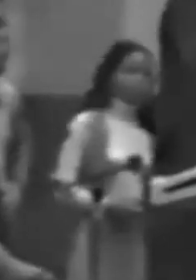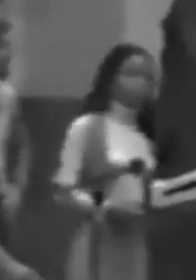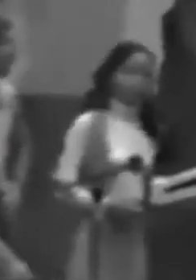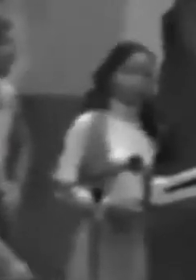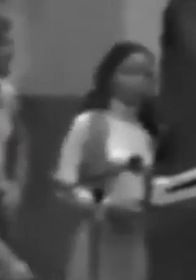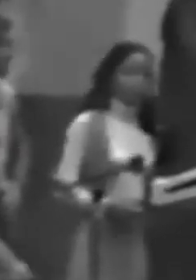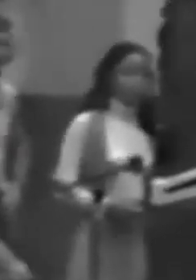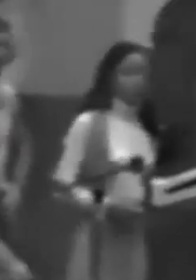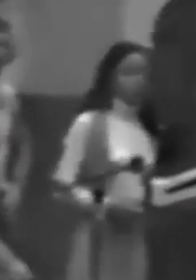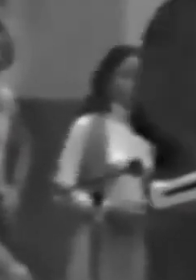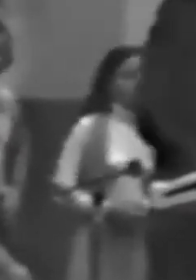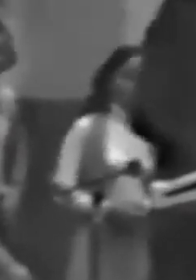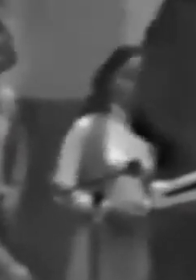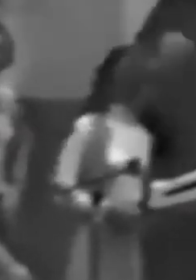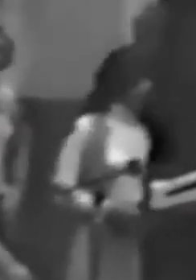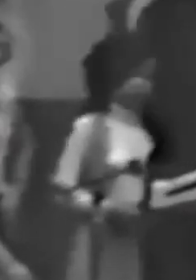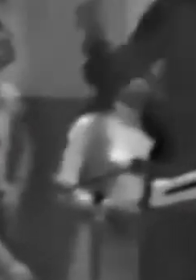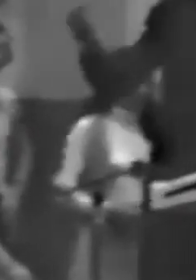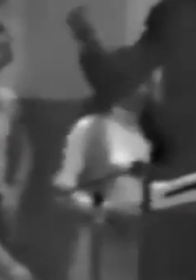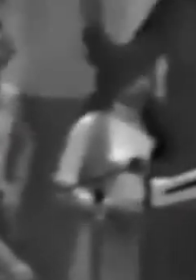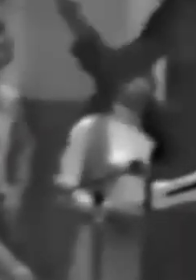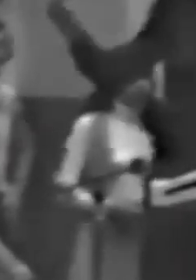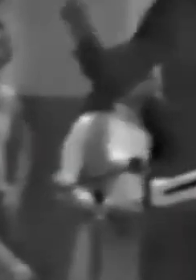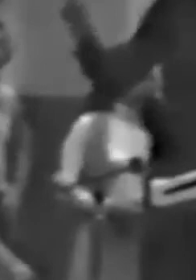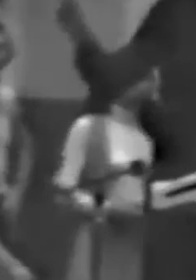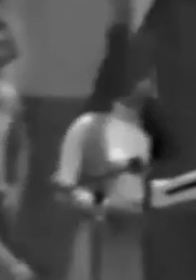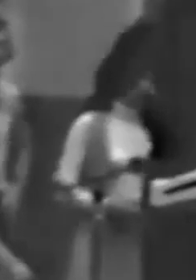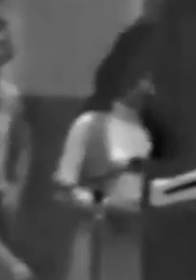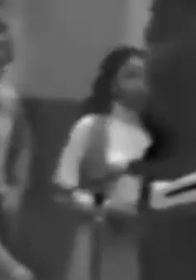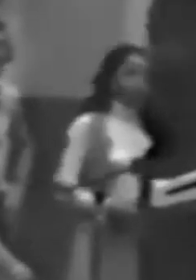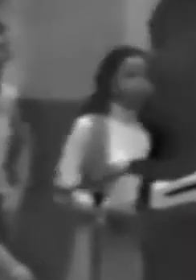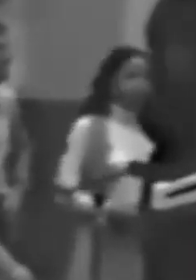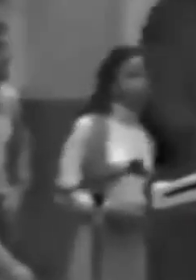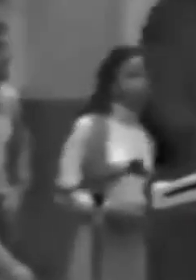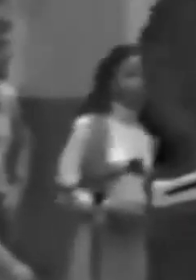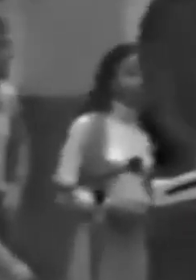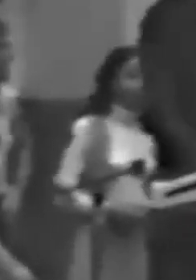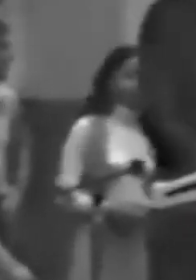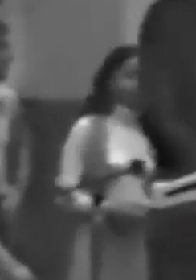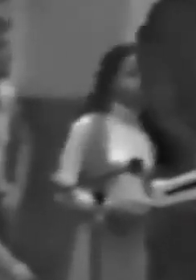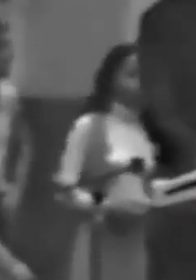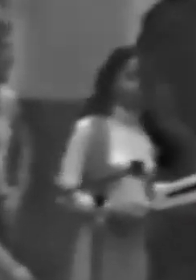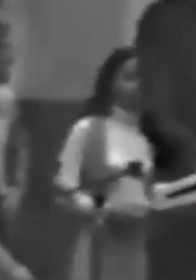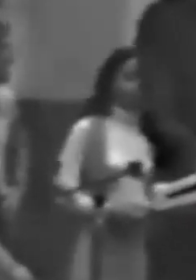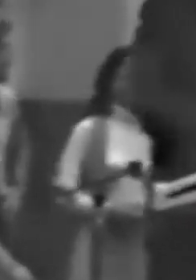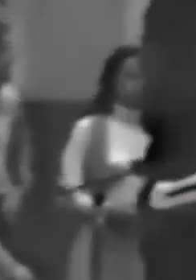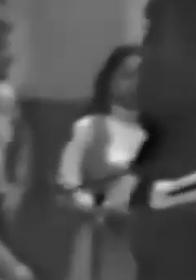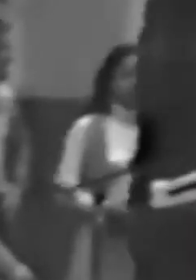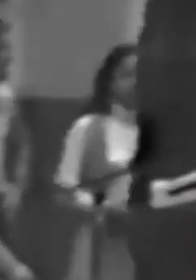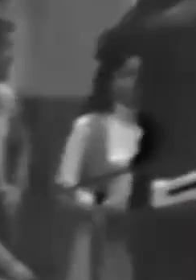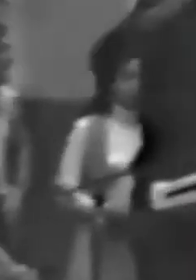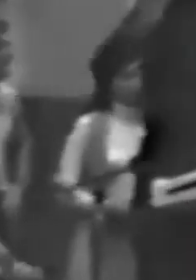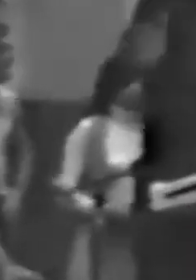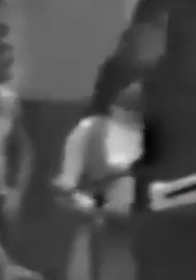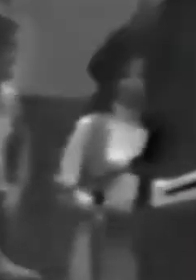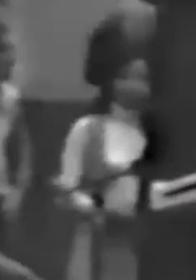that makes them forget that the exploiter is also on their backs too. And what it does